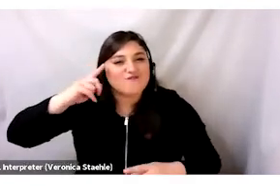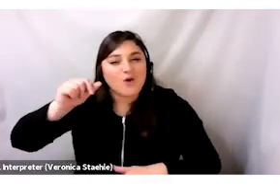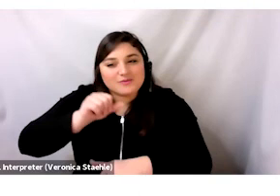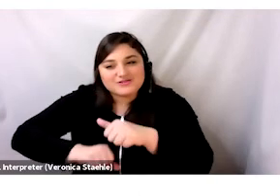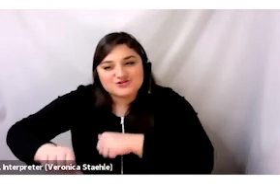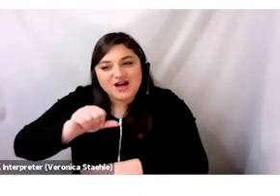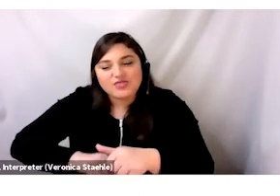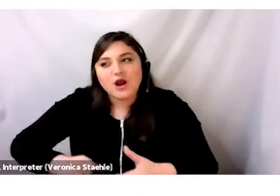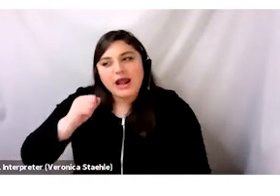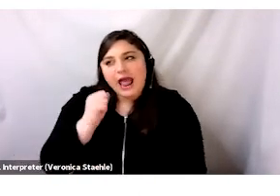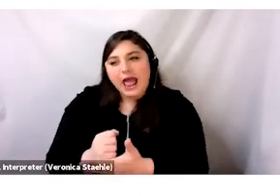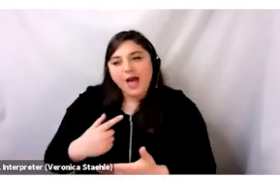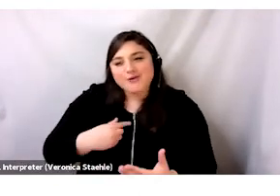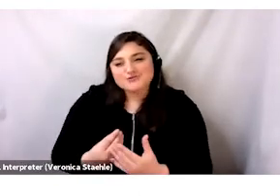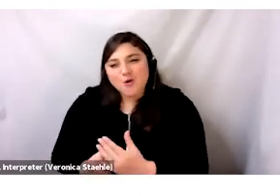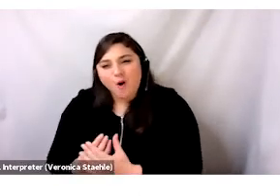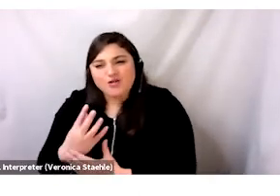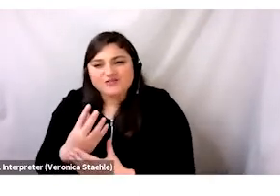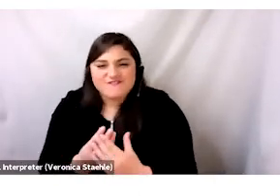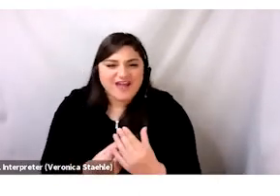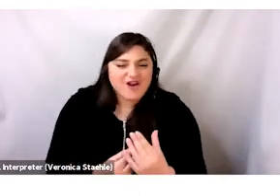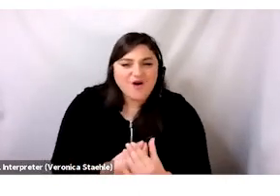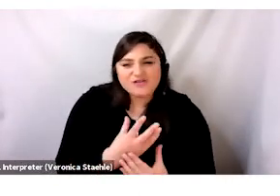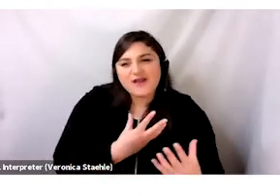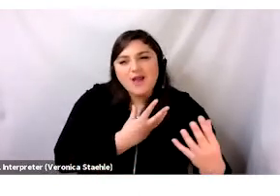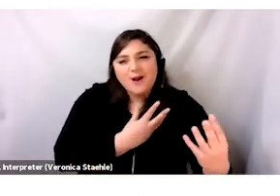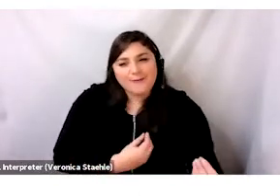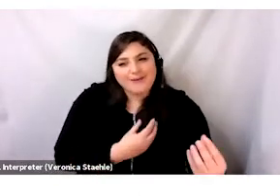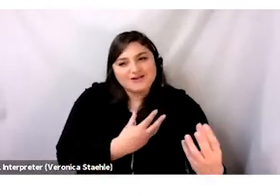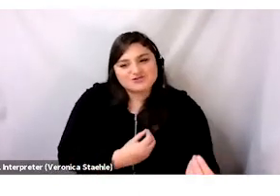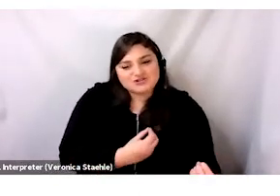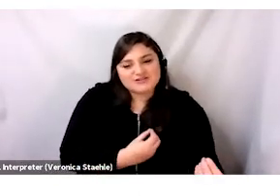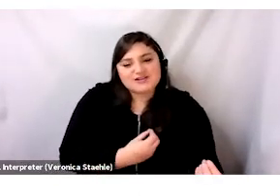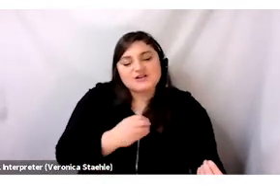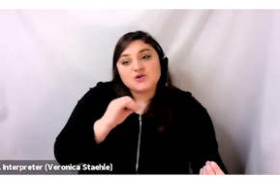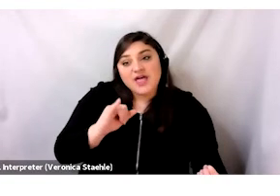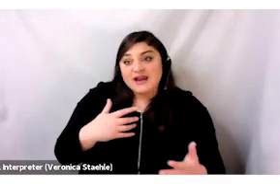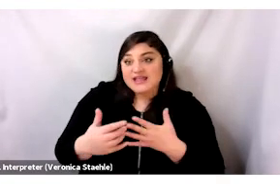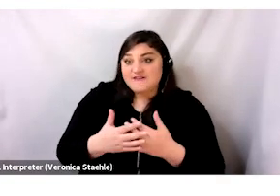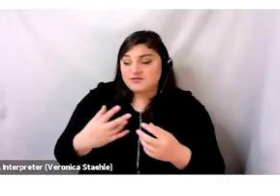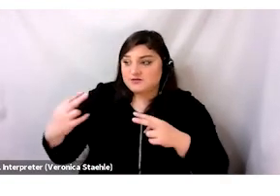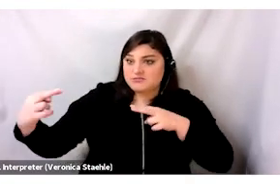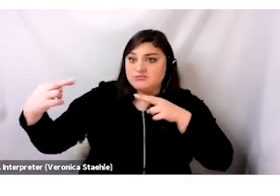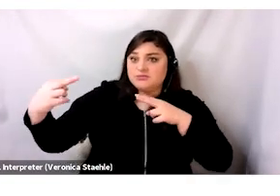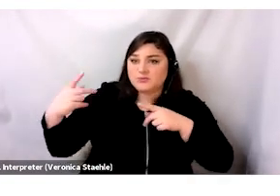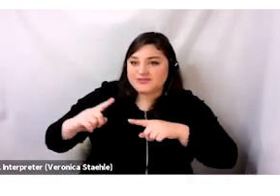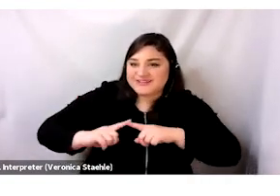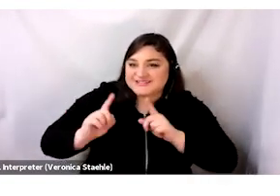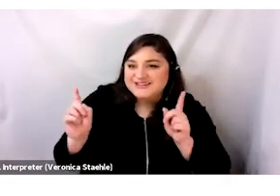people, and to cultivate compassion so that even when we do differ, we may be able to redirect